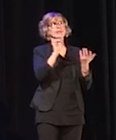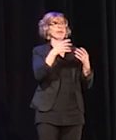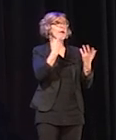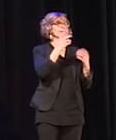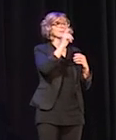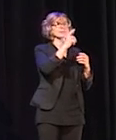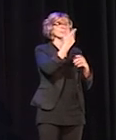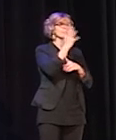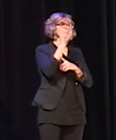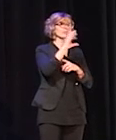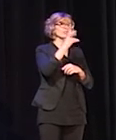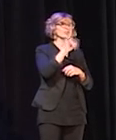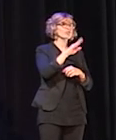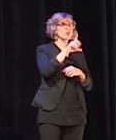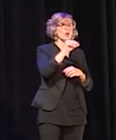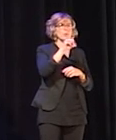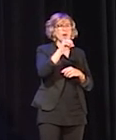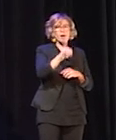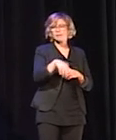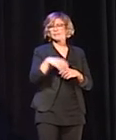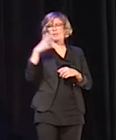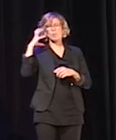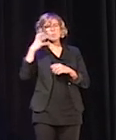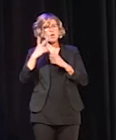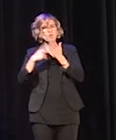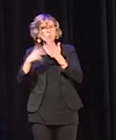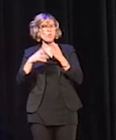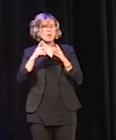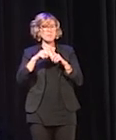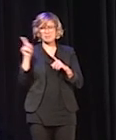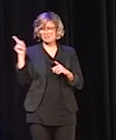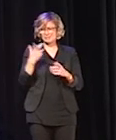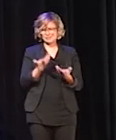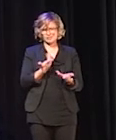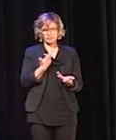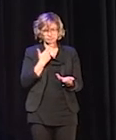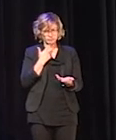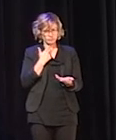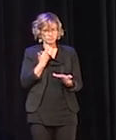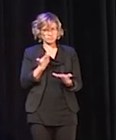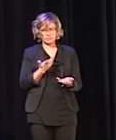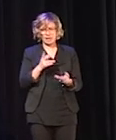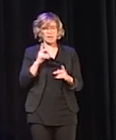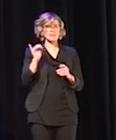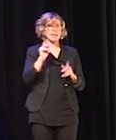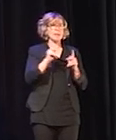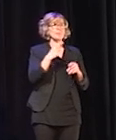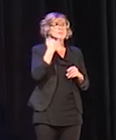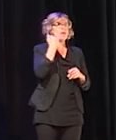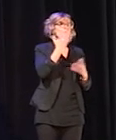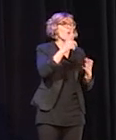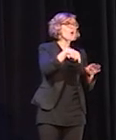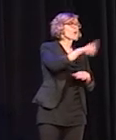radio show. But this is the one that did it. This is so benign, but like if someone said, I want you to either film a rock